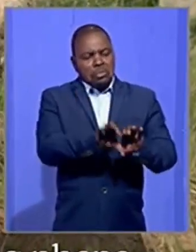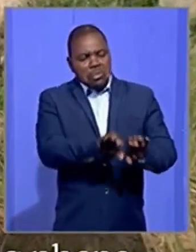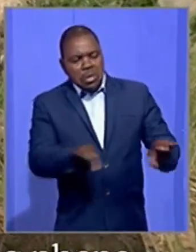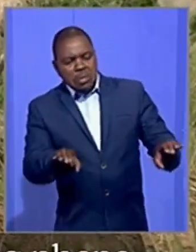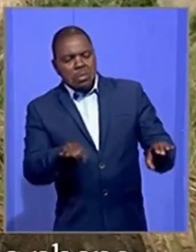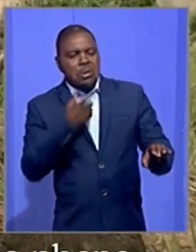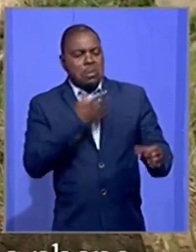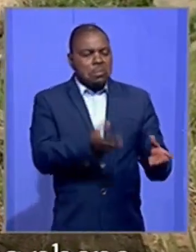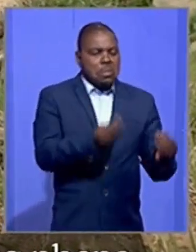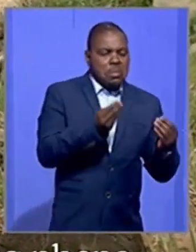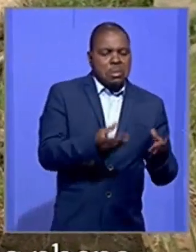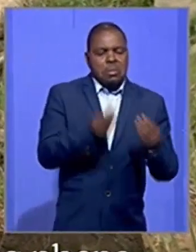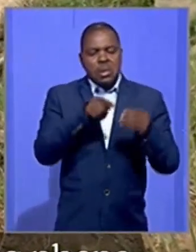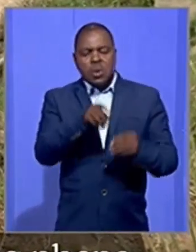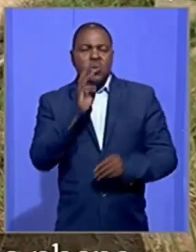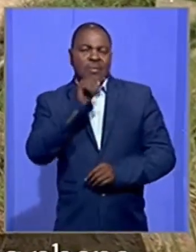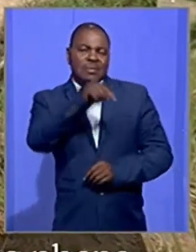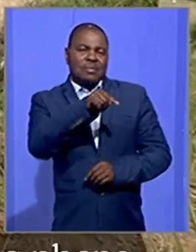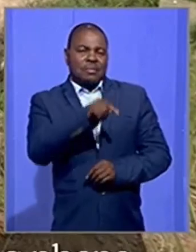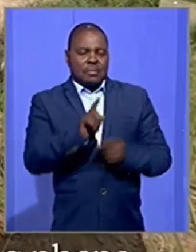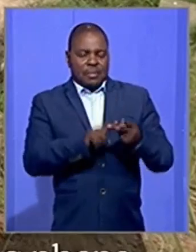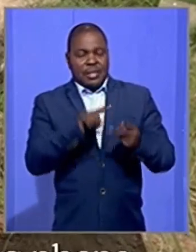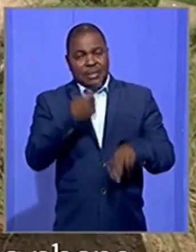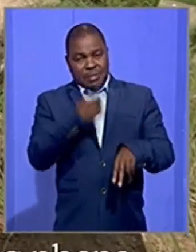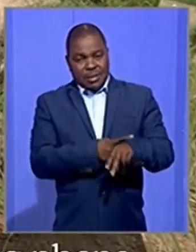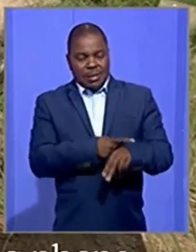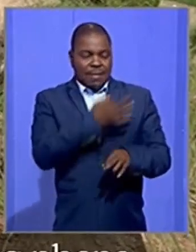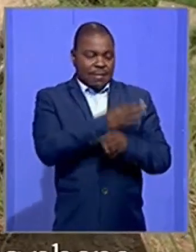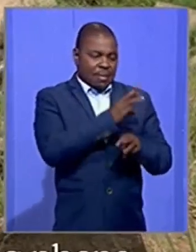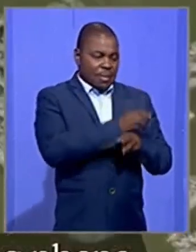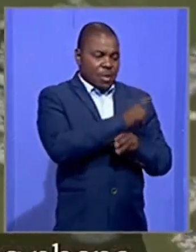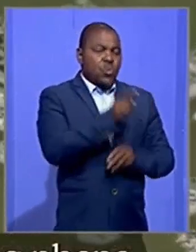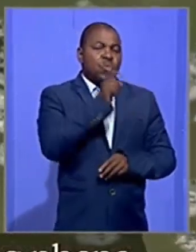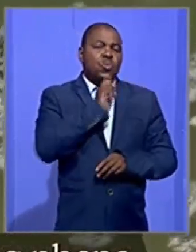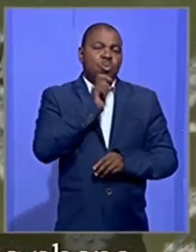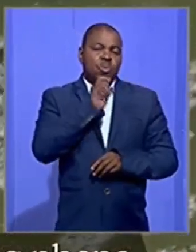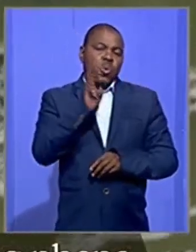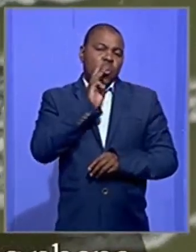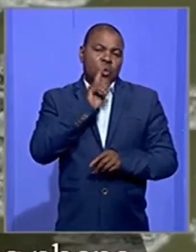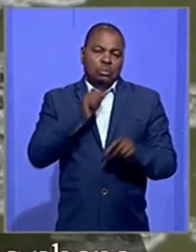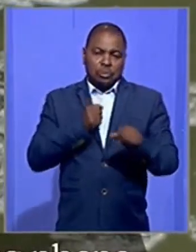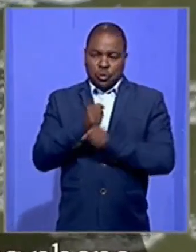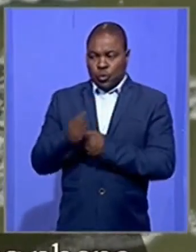dinako tse di farologaneng. Dinako dingwe batsadi ba re ba pateletsega go dirisa metsi a tswang fa melatswaneng e mo